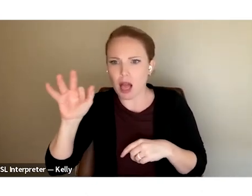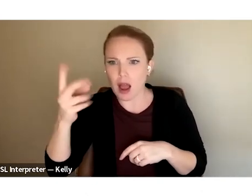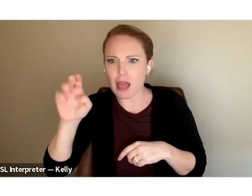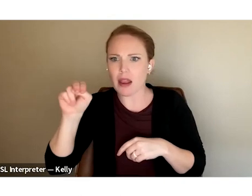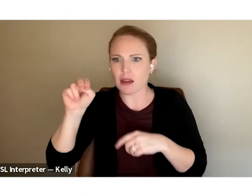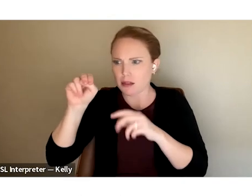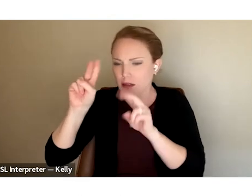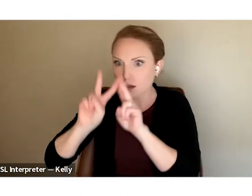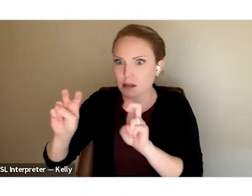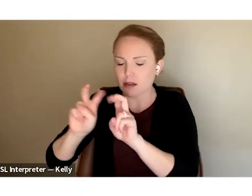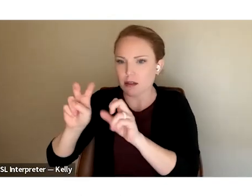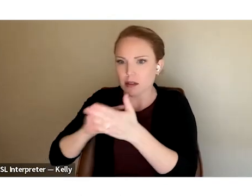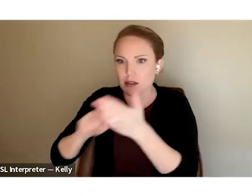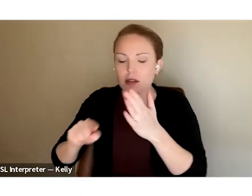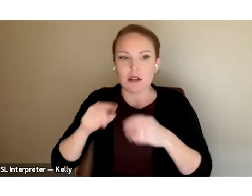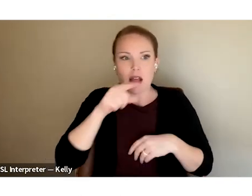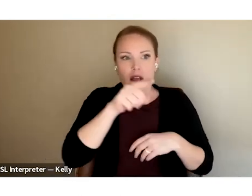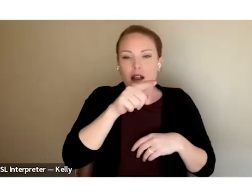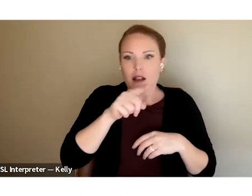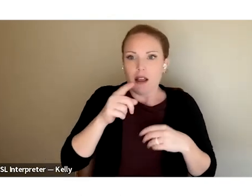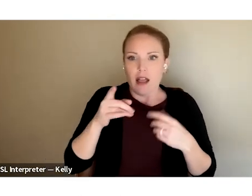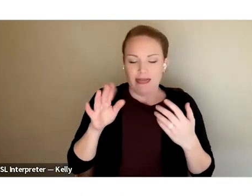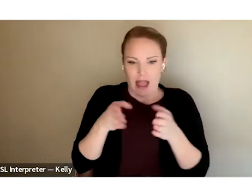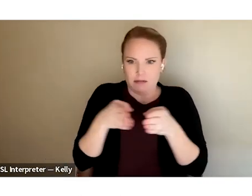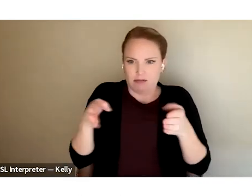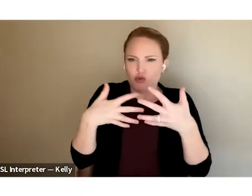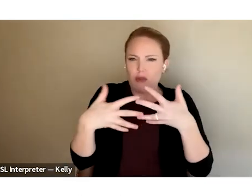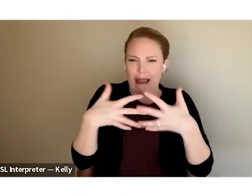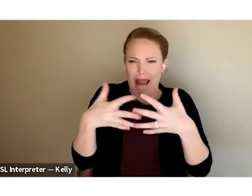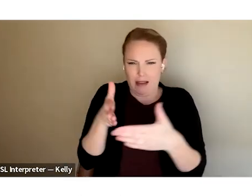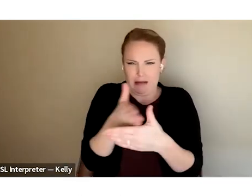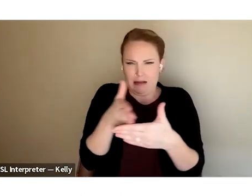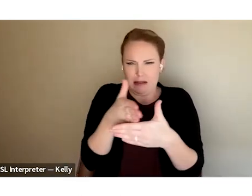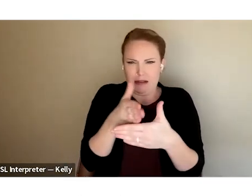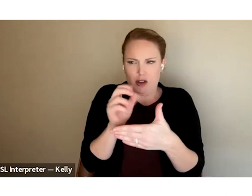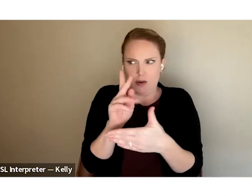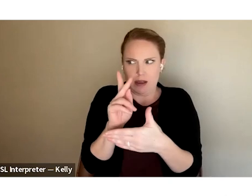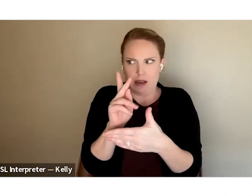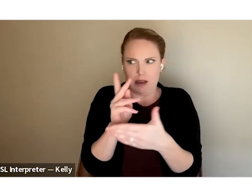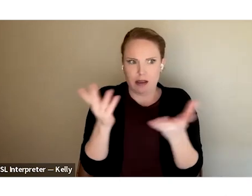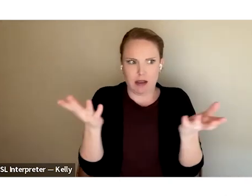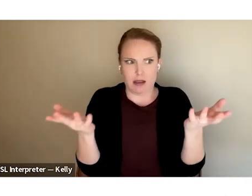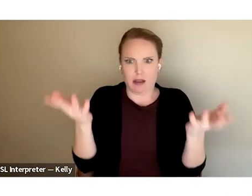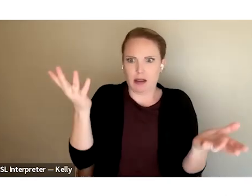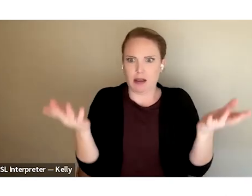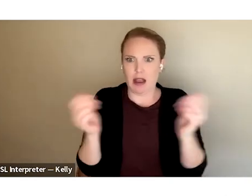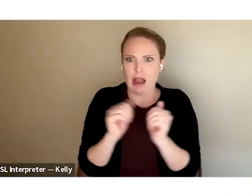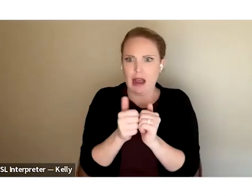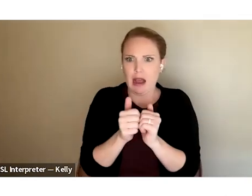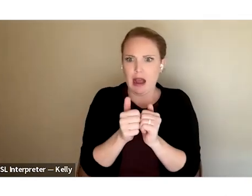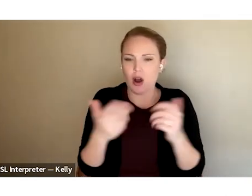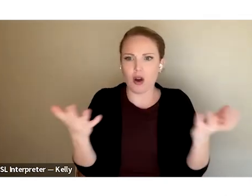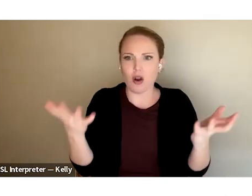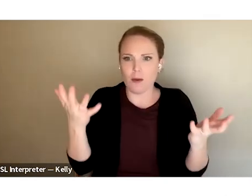I think our show loves to live in, that gray space of, okay, what